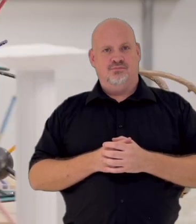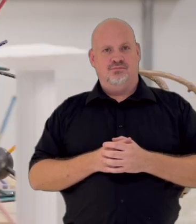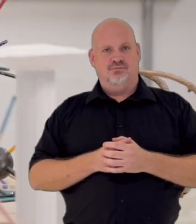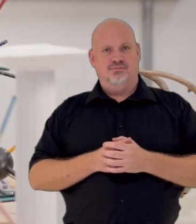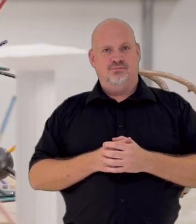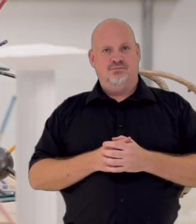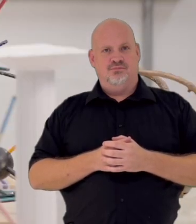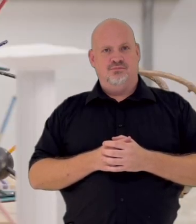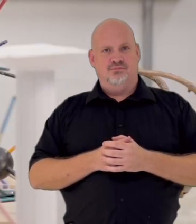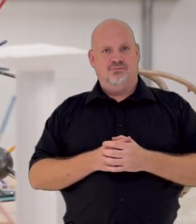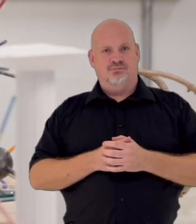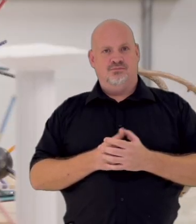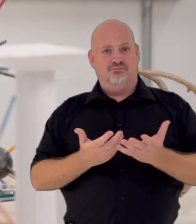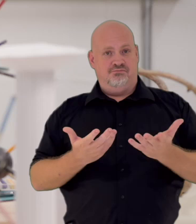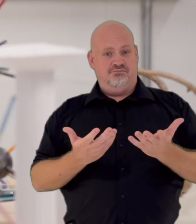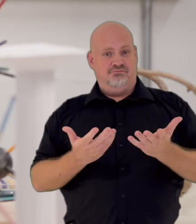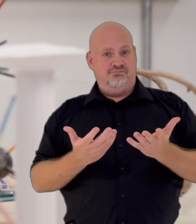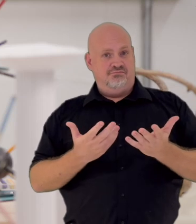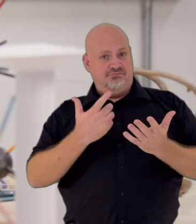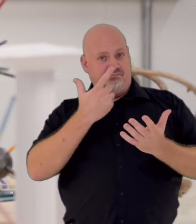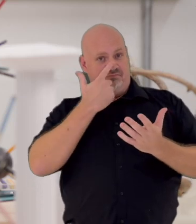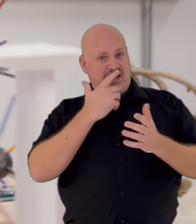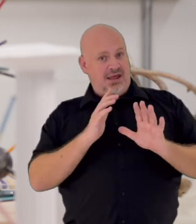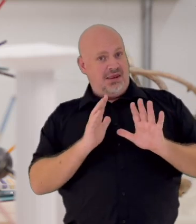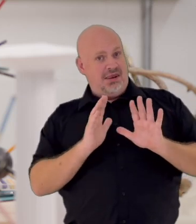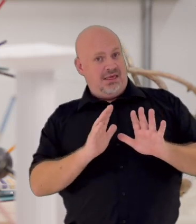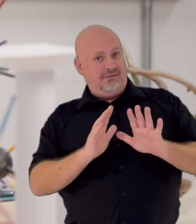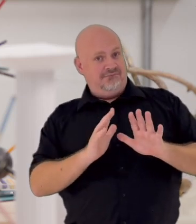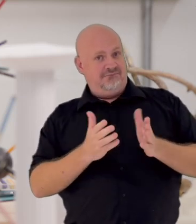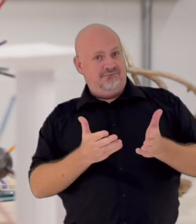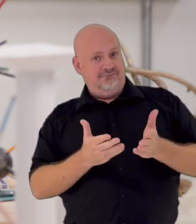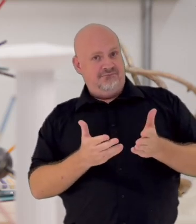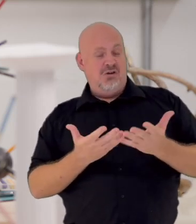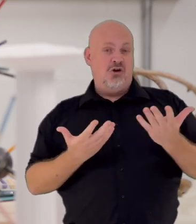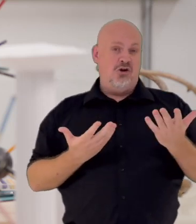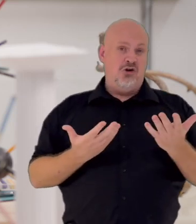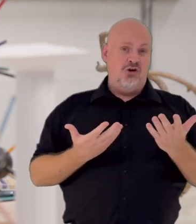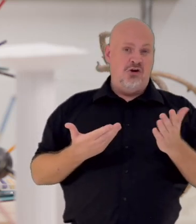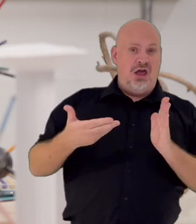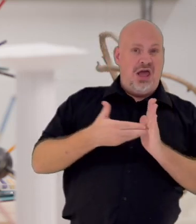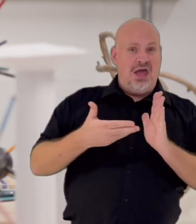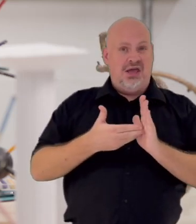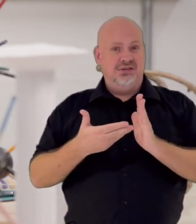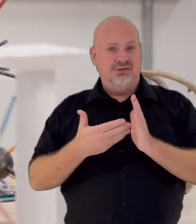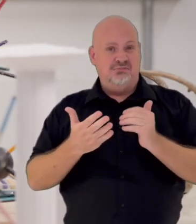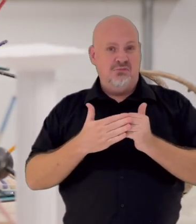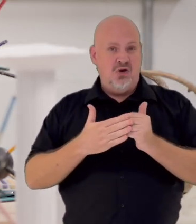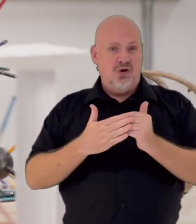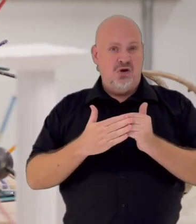Now you could leave it bare like that, or we can add a few more bits.